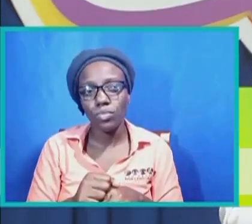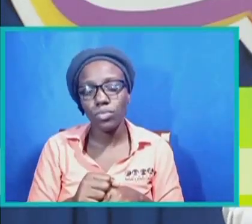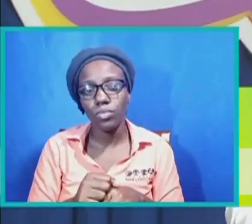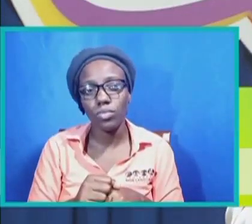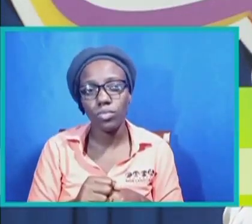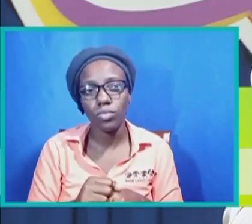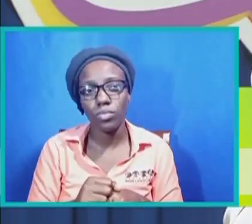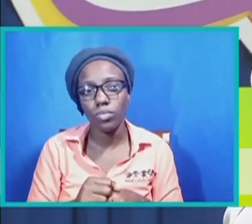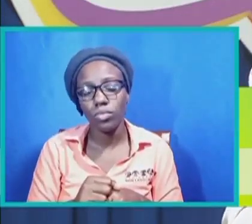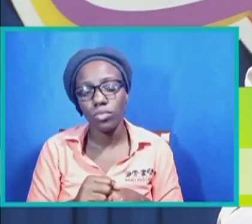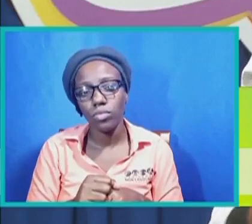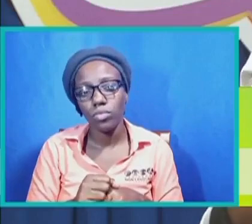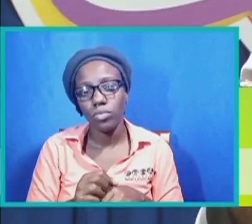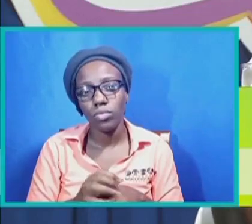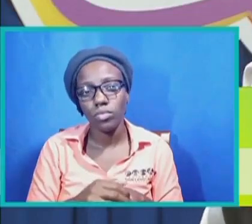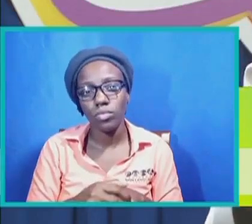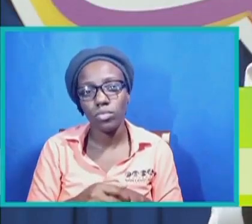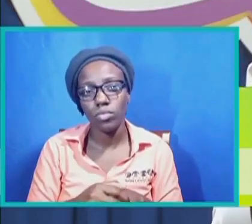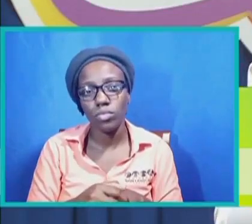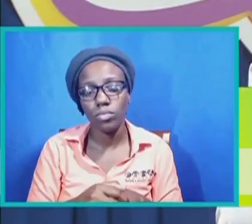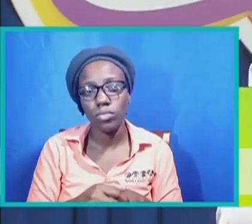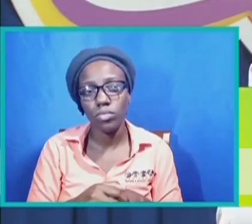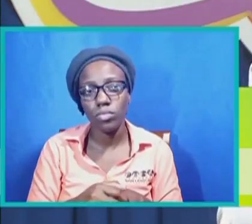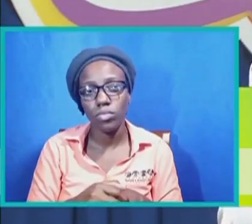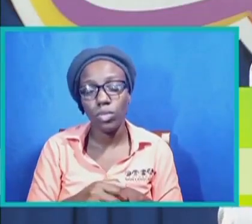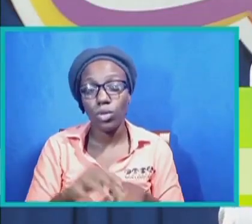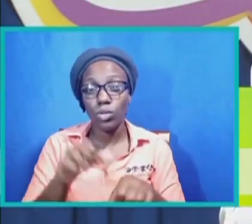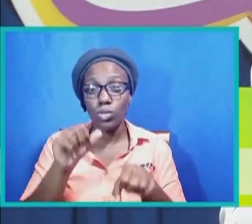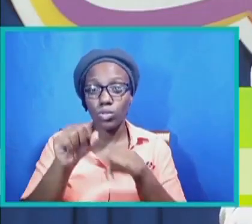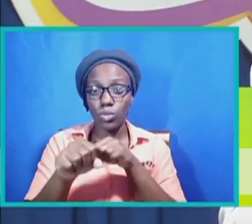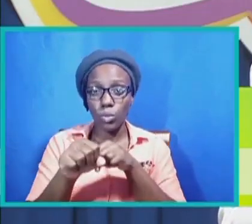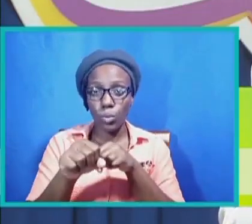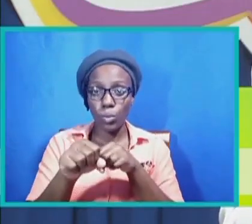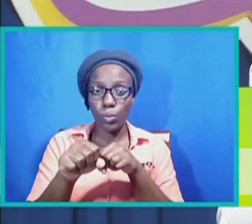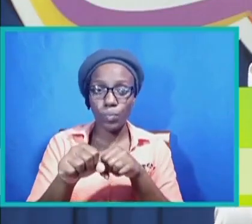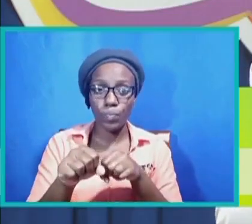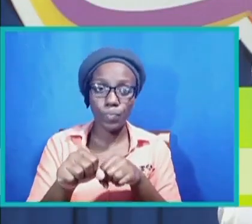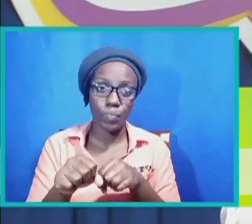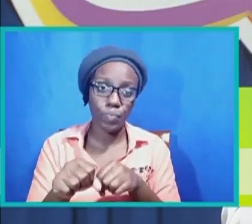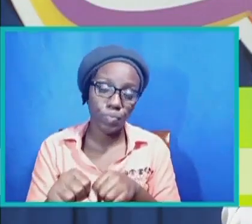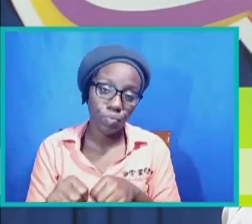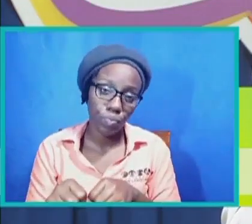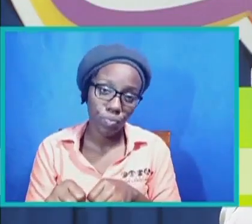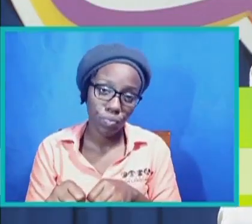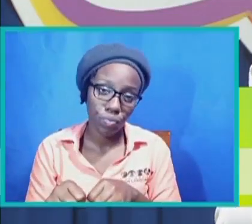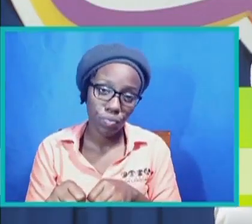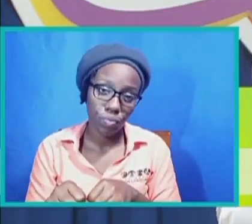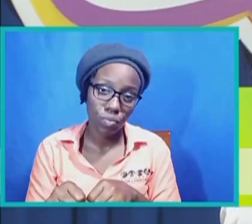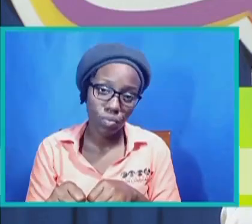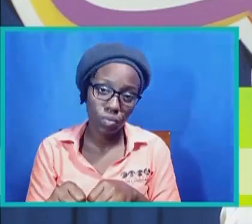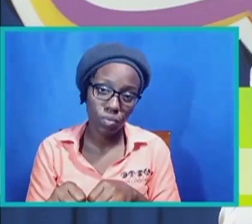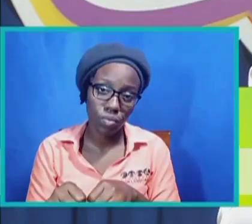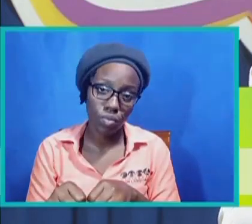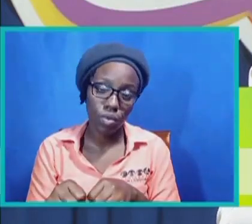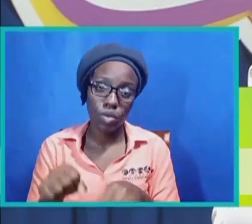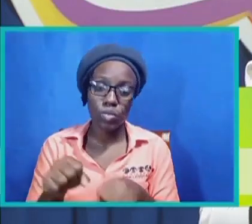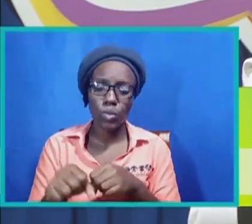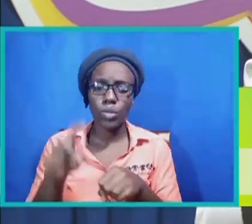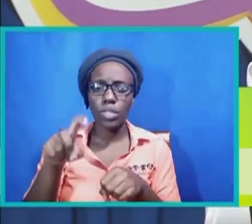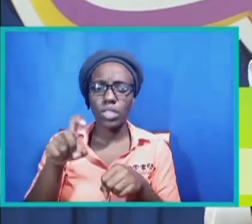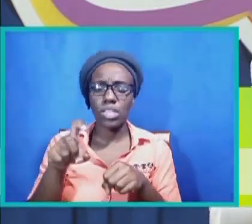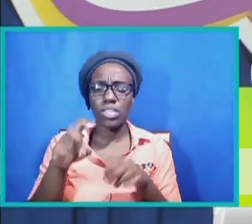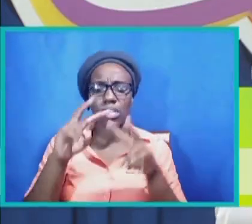the disciplinary content in knowledge and skills in the science of learning and in teaching, so